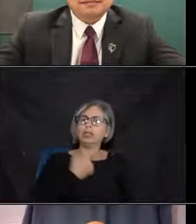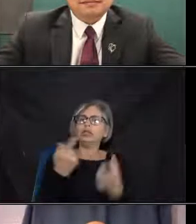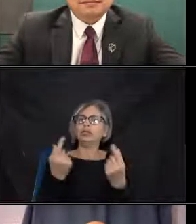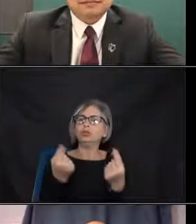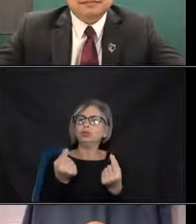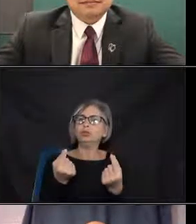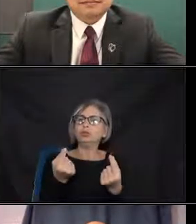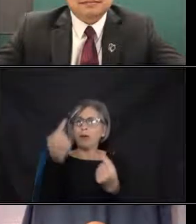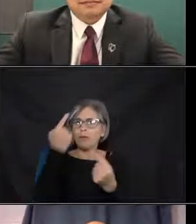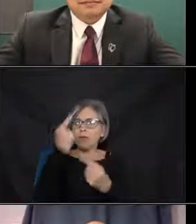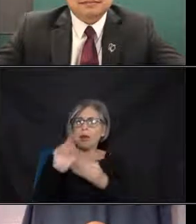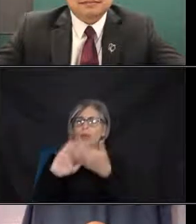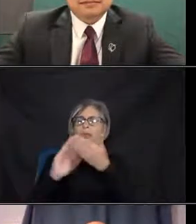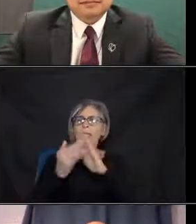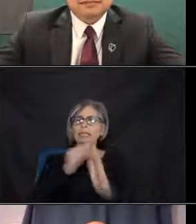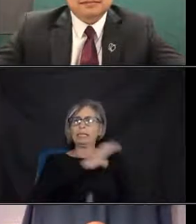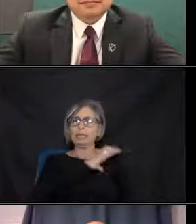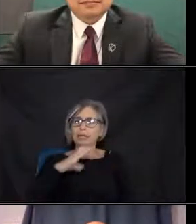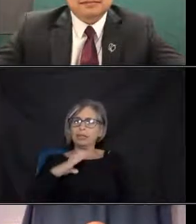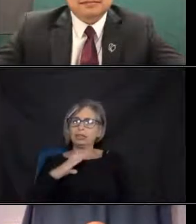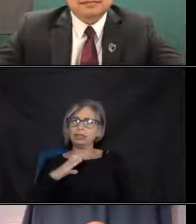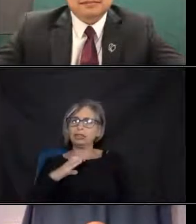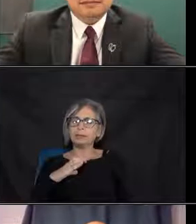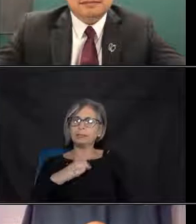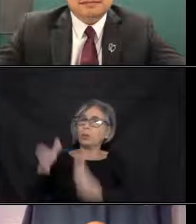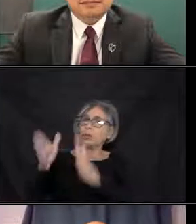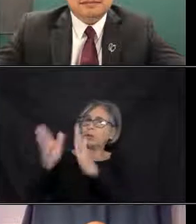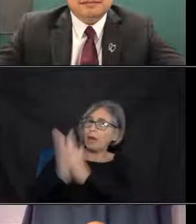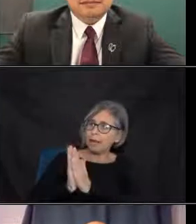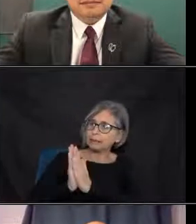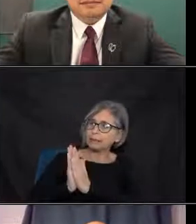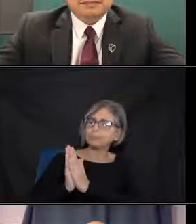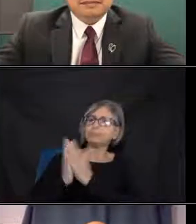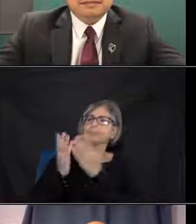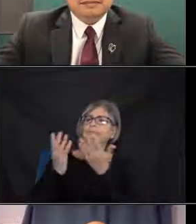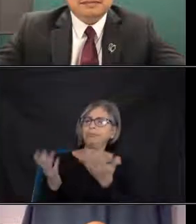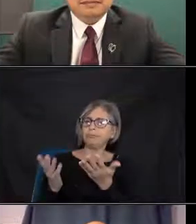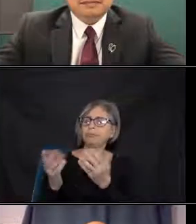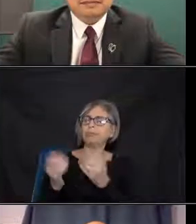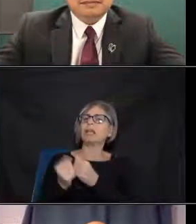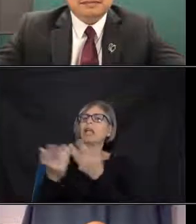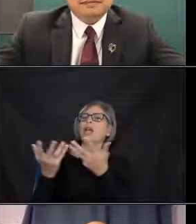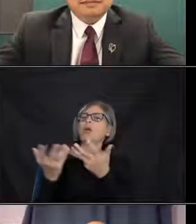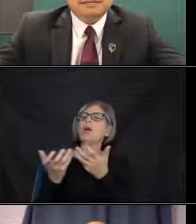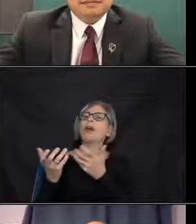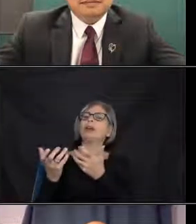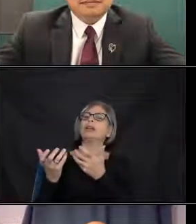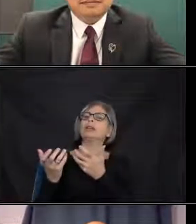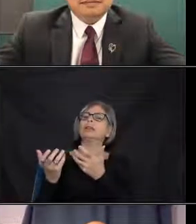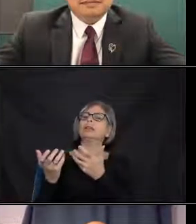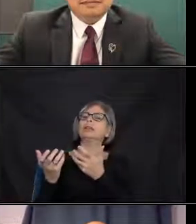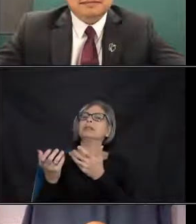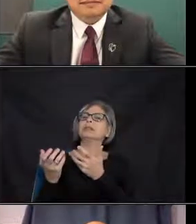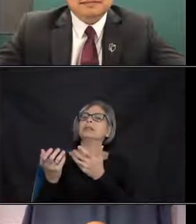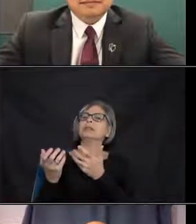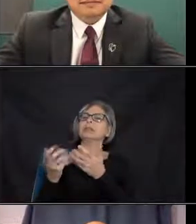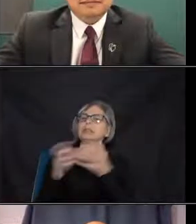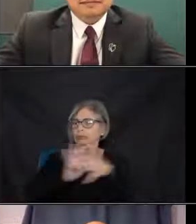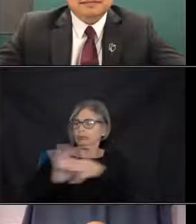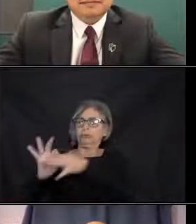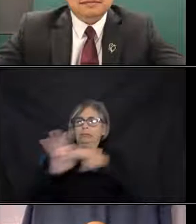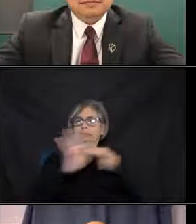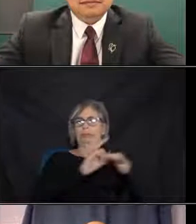for the city commission, it's kind of trying to get a, you know, trying to get either a unified